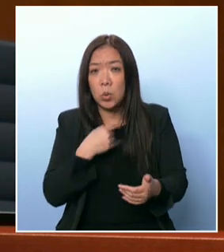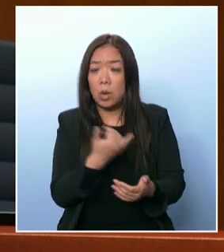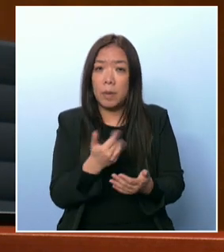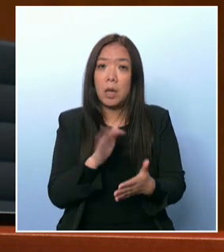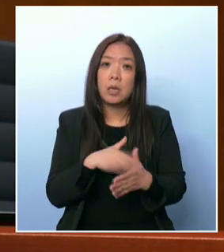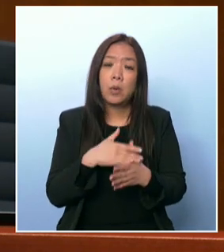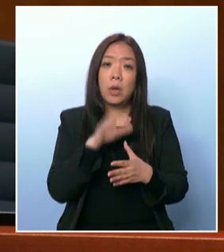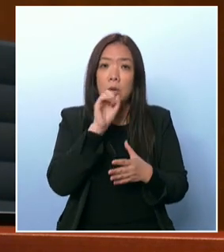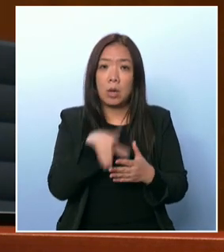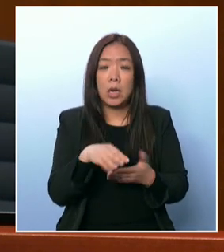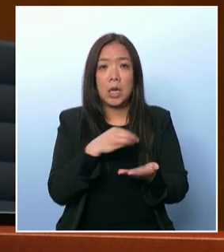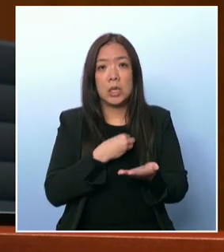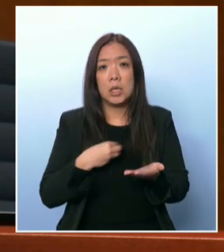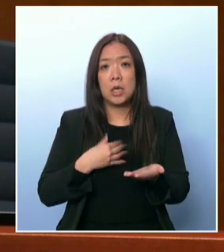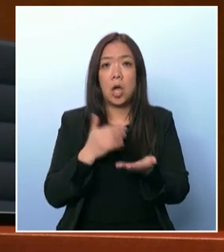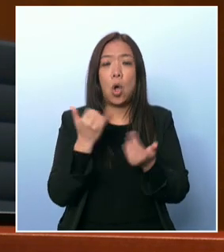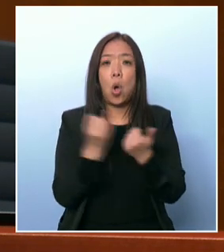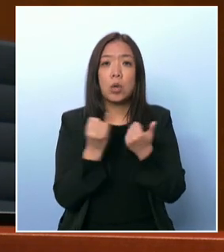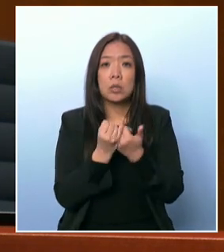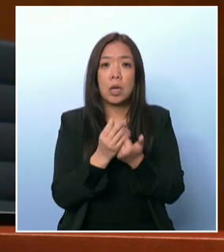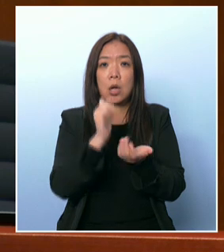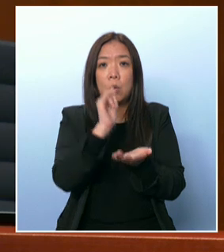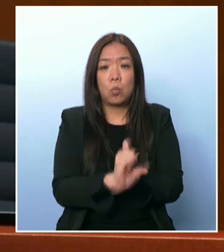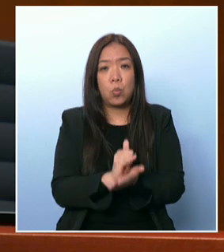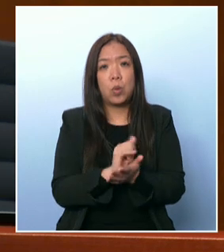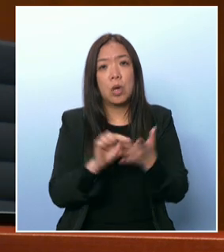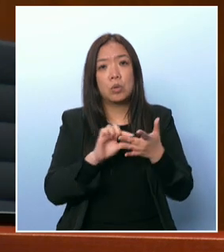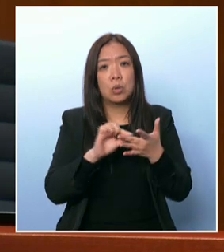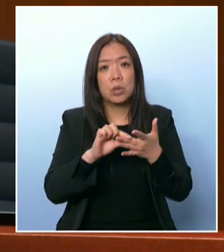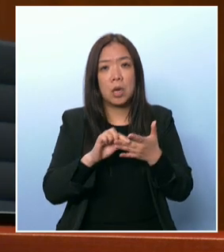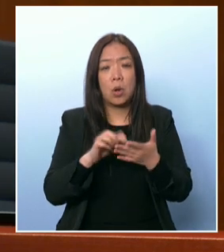students' residences to learn medicine?